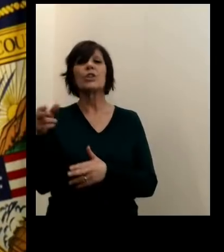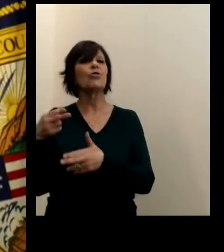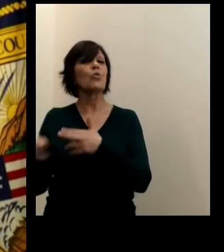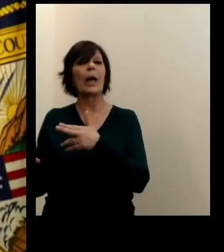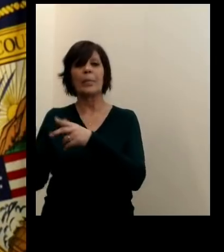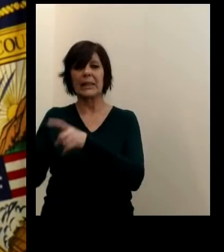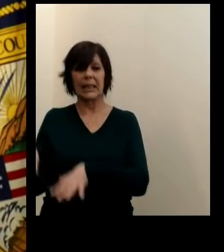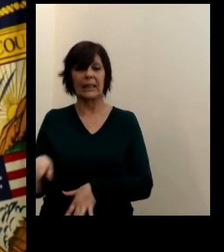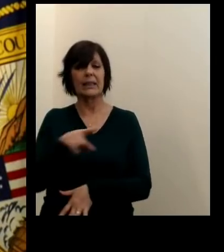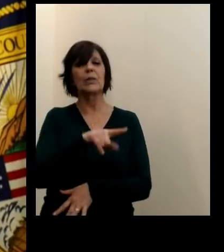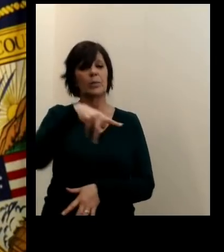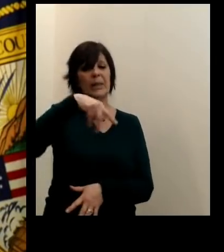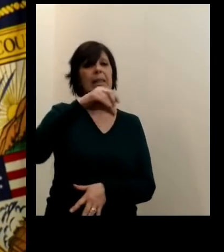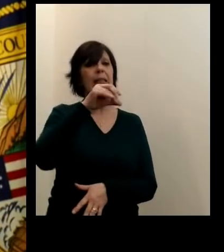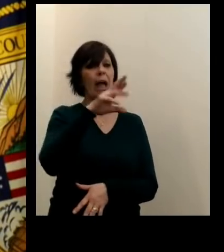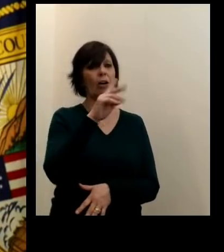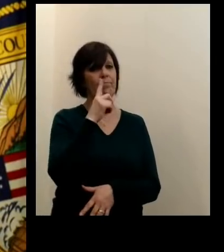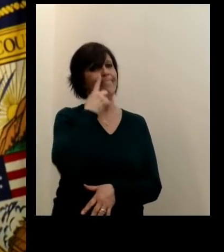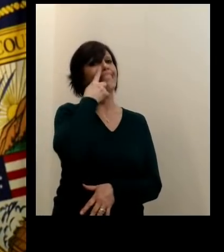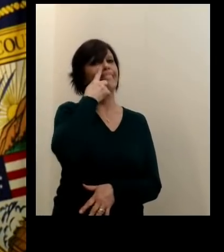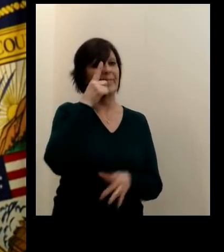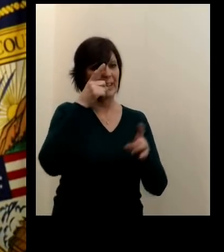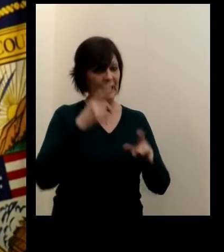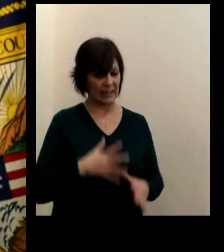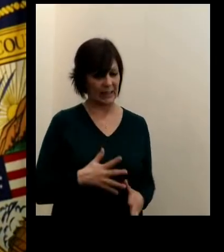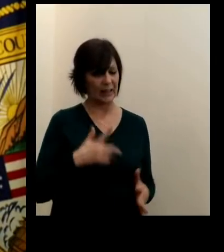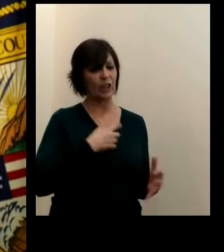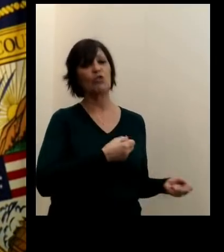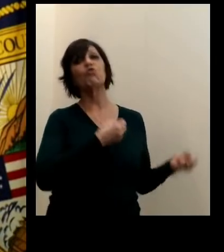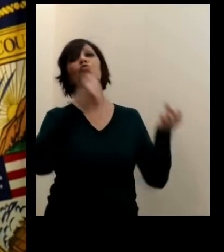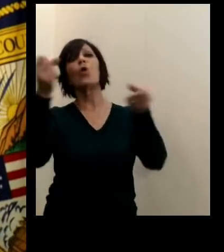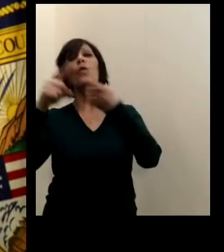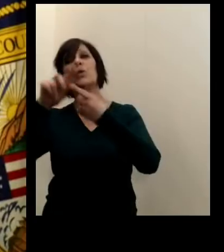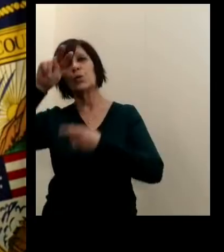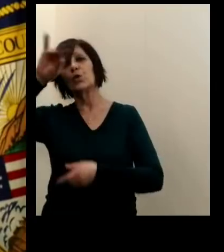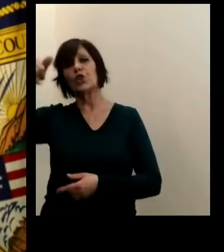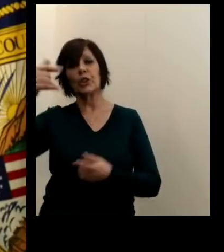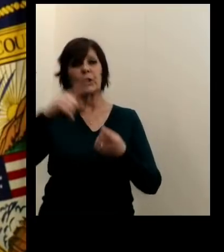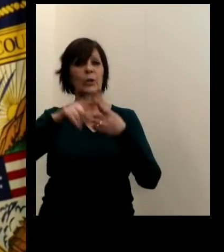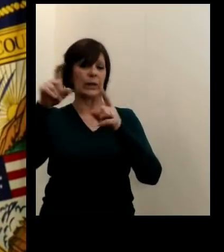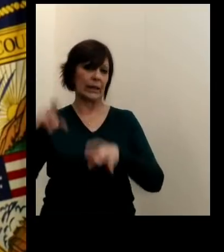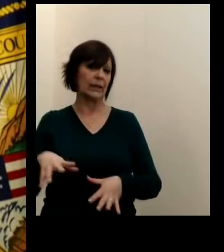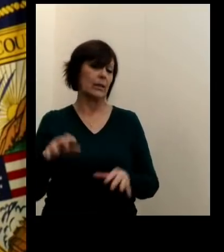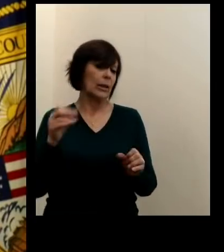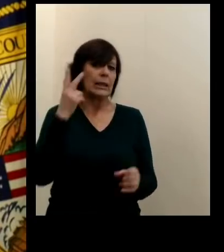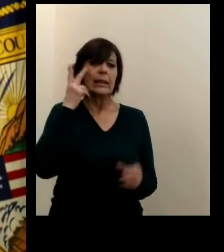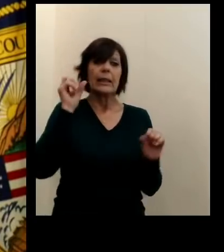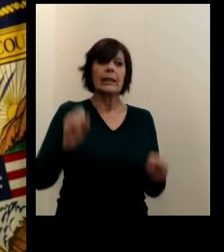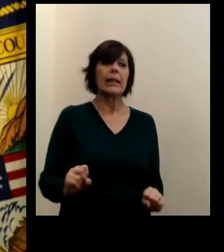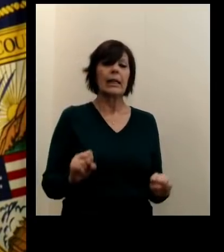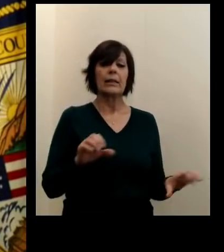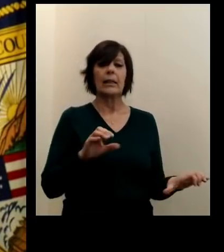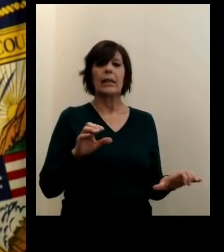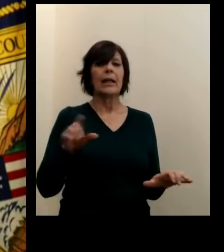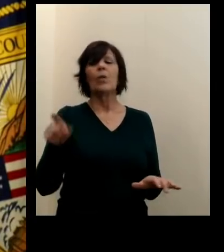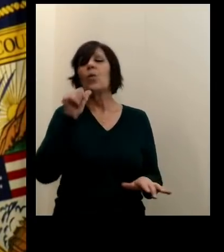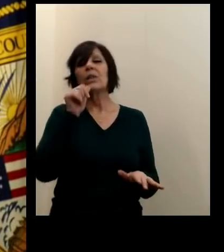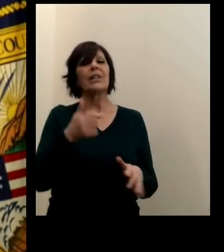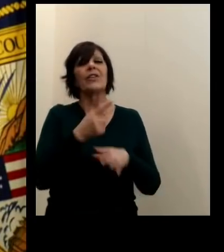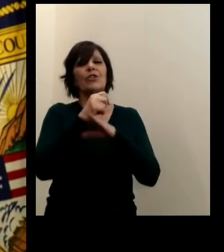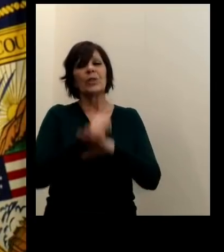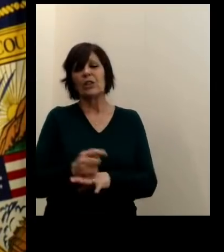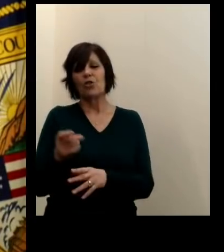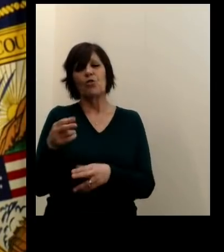site in Orchard Park to New Jersey. It just goes to show you can do a test within 24 hours, but it wasn't the traditional rapid